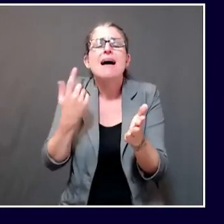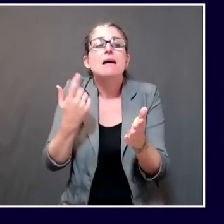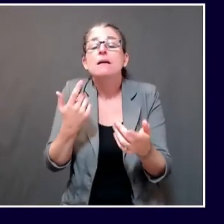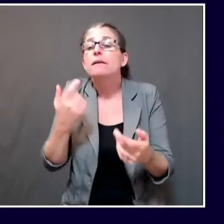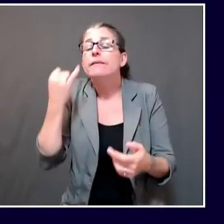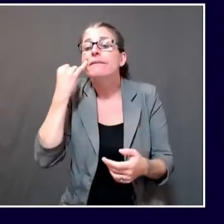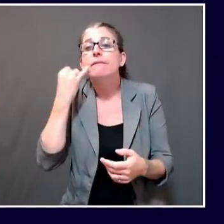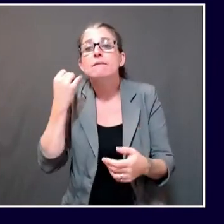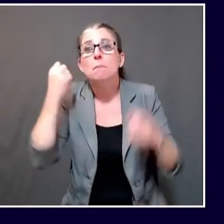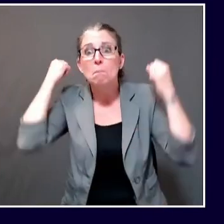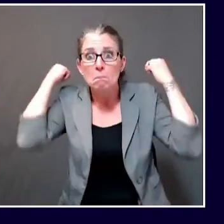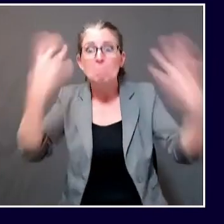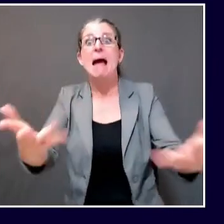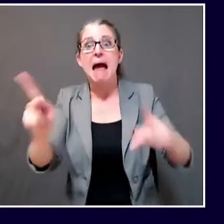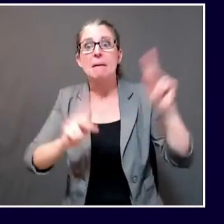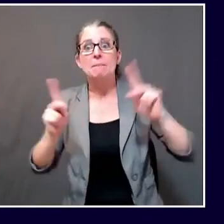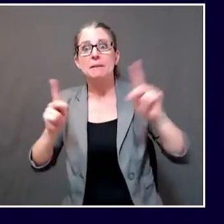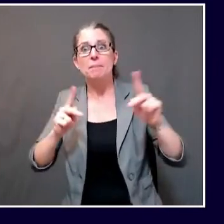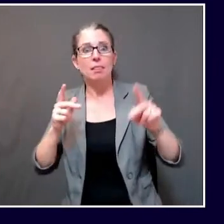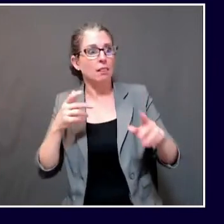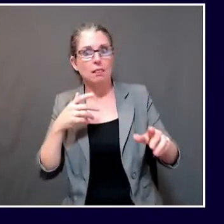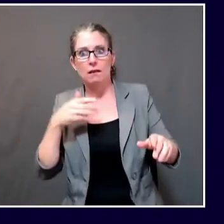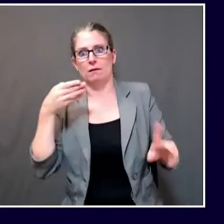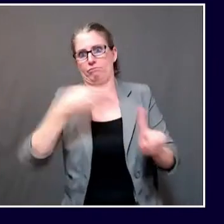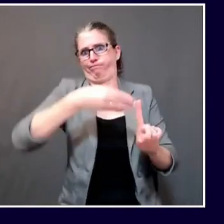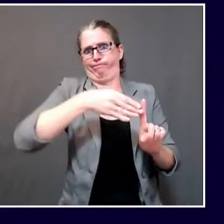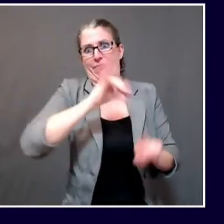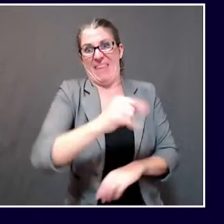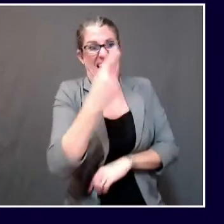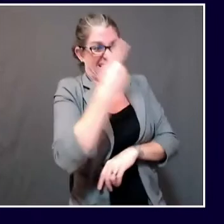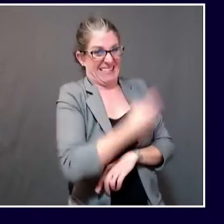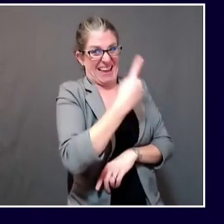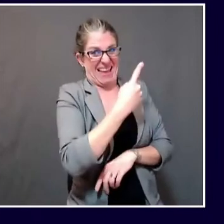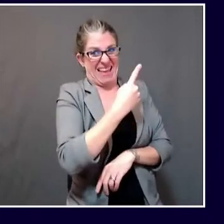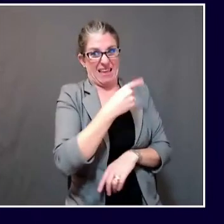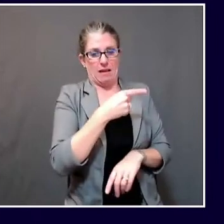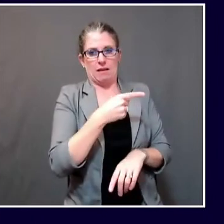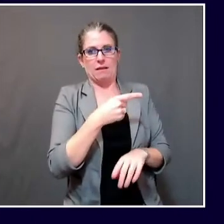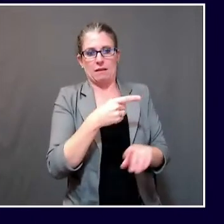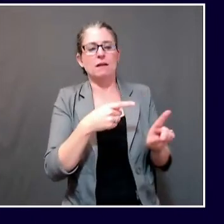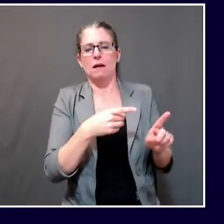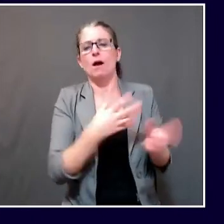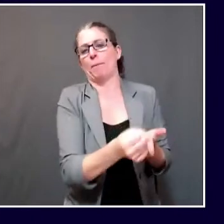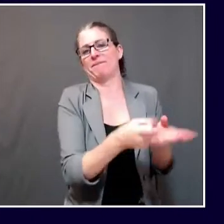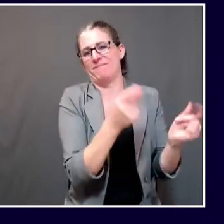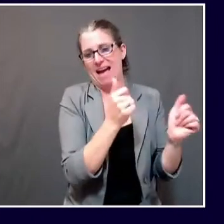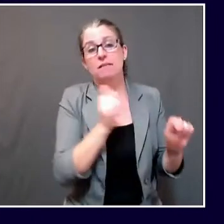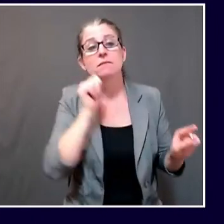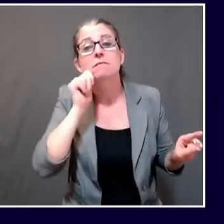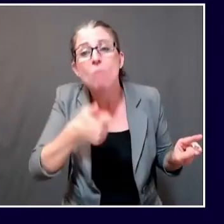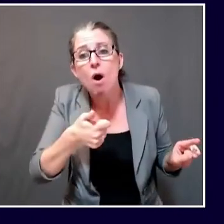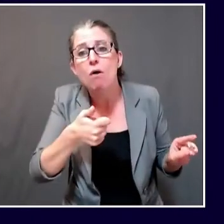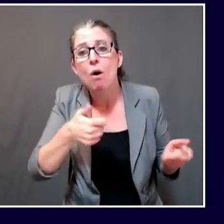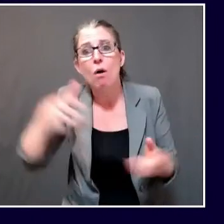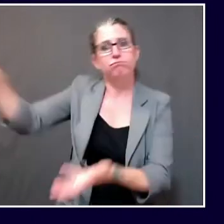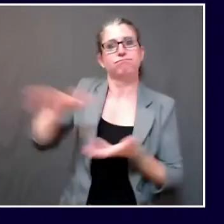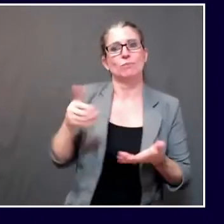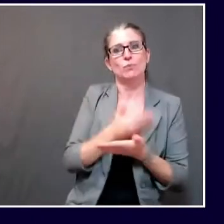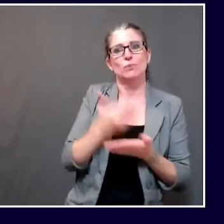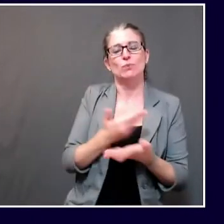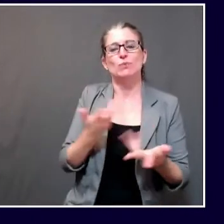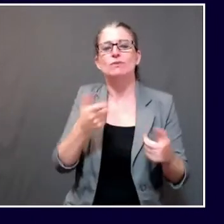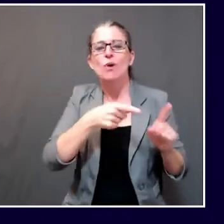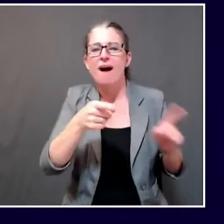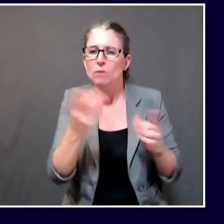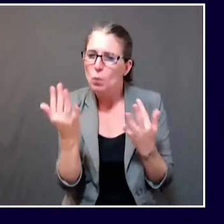now, not systematic disruptions in the supply lines that would account for large-scale shortages. Okay, great. And if I